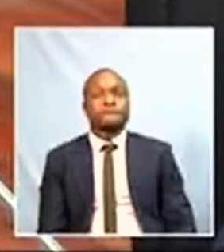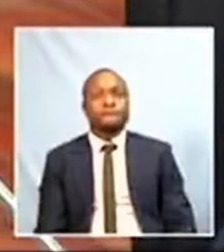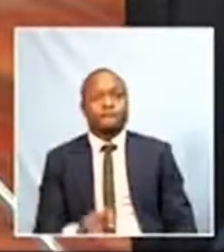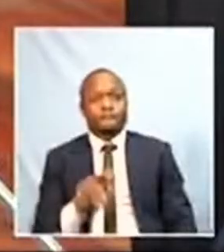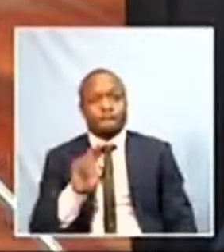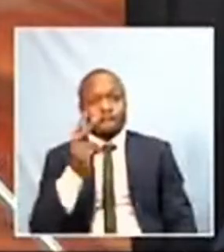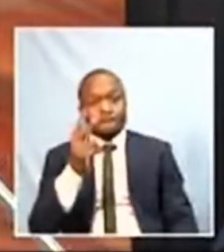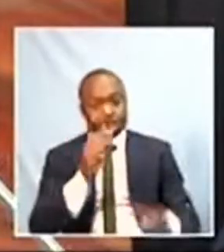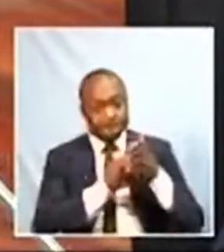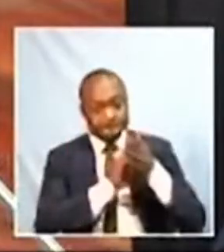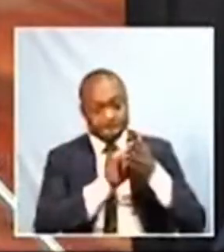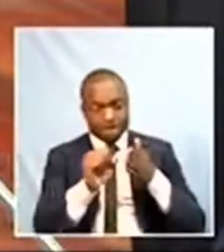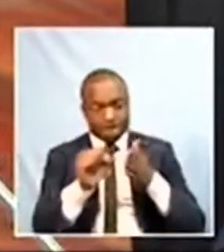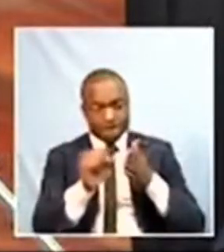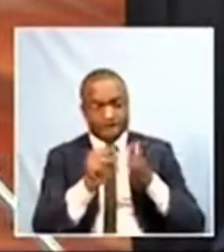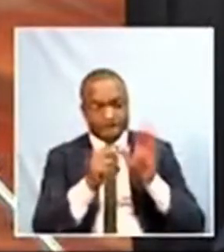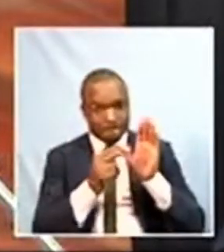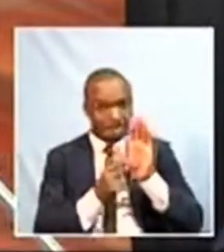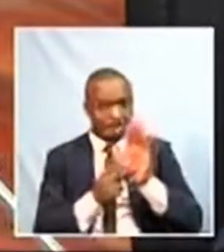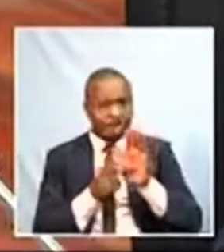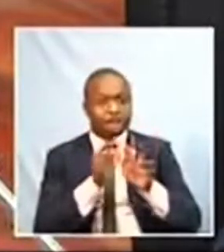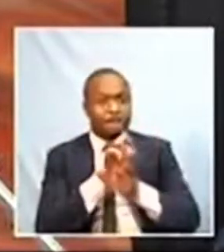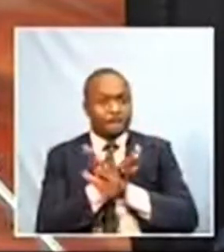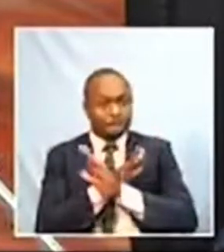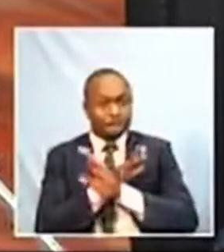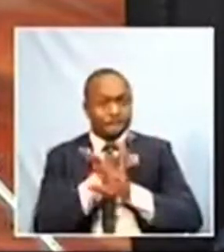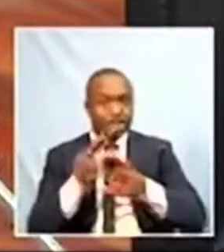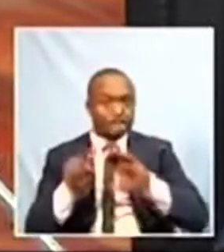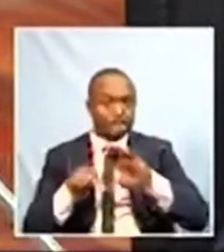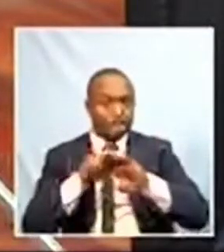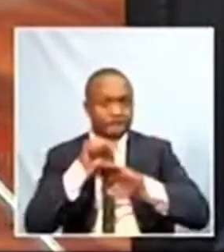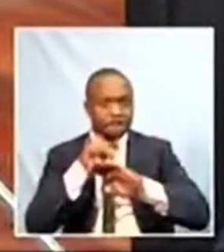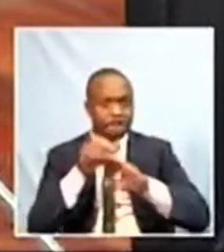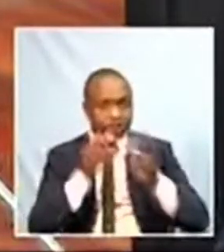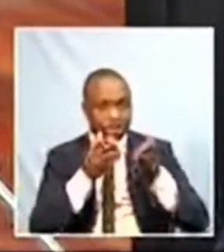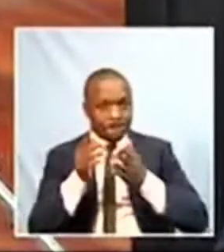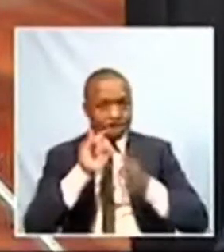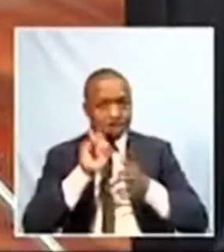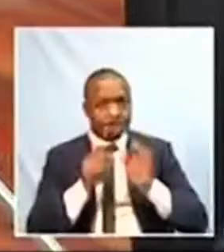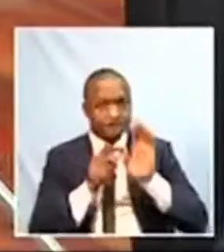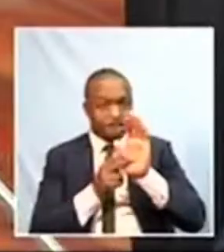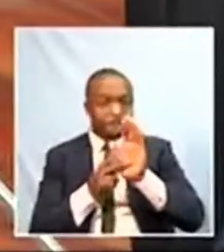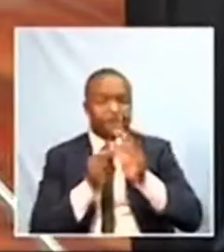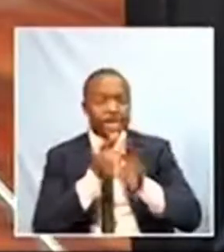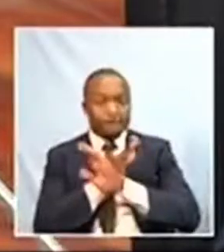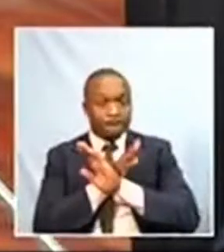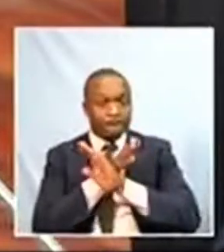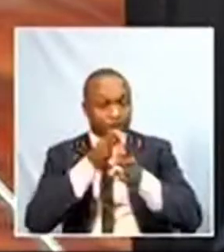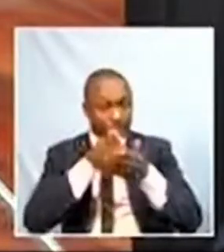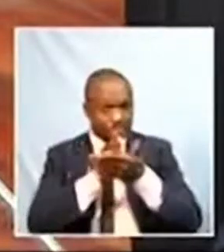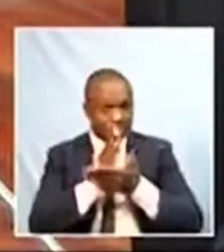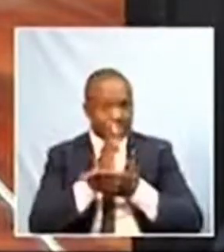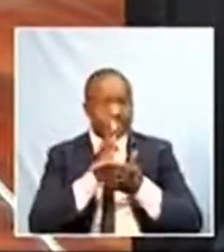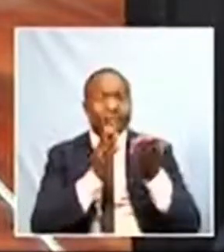Second sentence, which is reading Zambia National Service, is supposed to be Zambia Correctional Service.